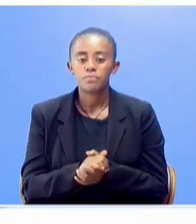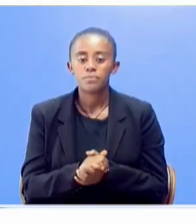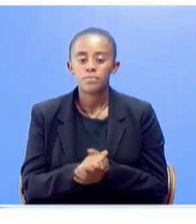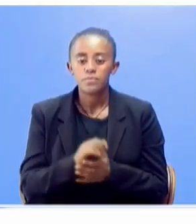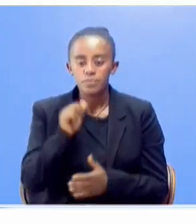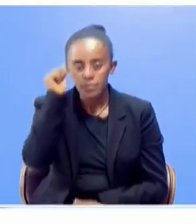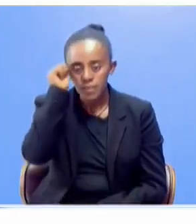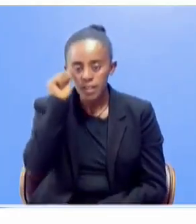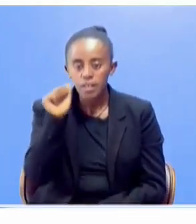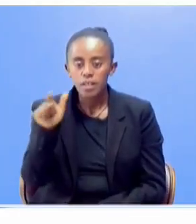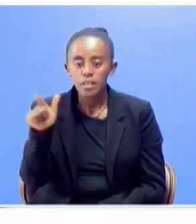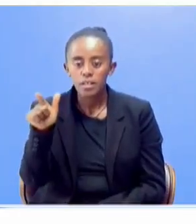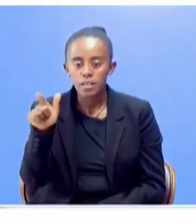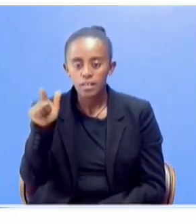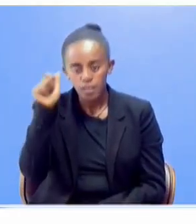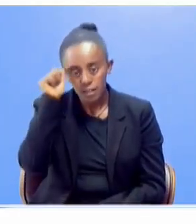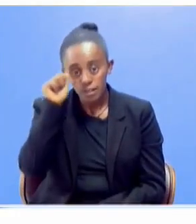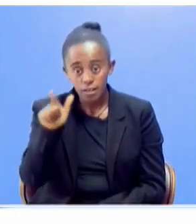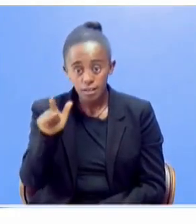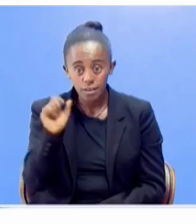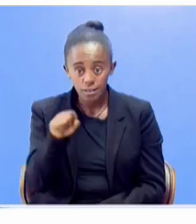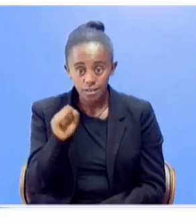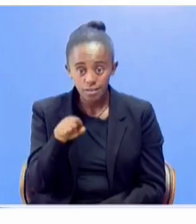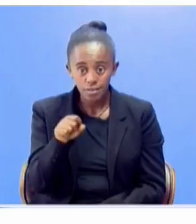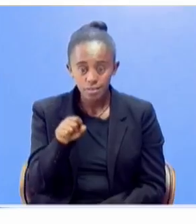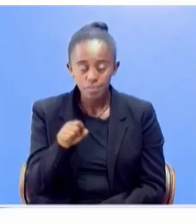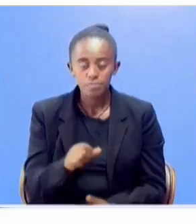he, yes,